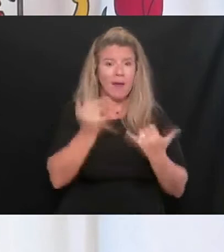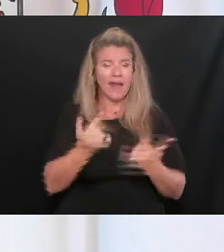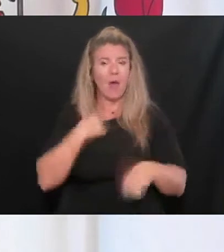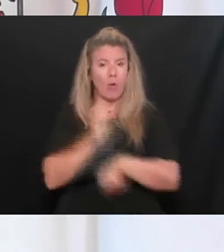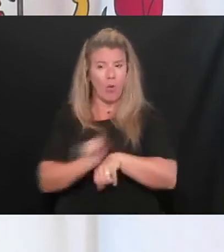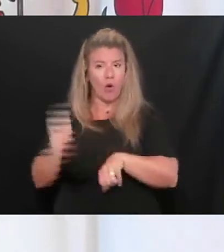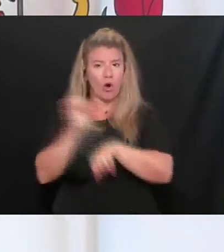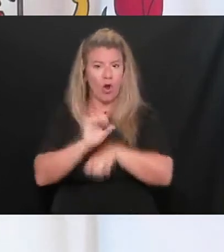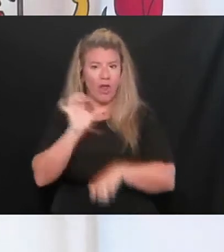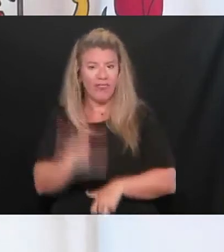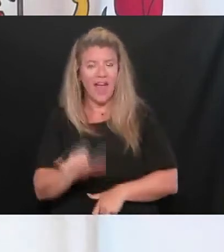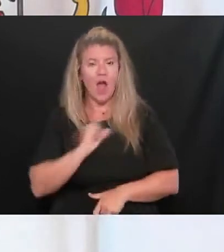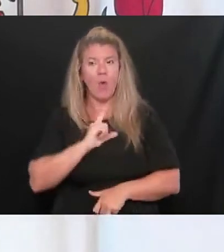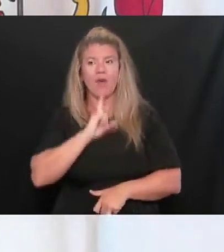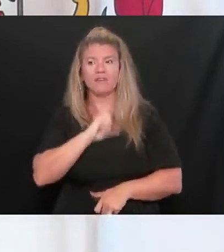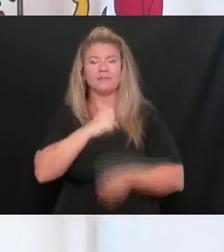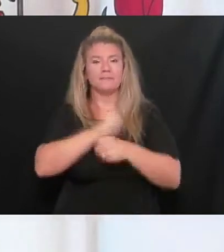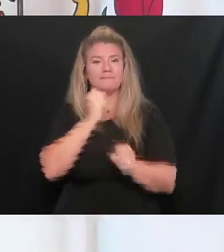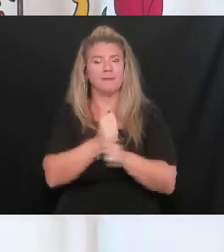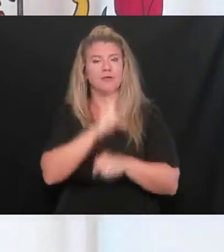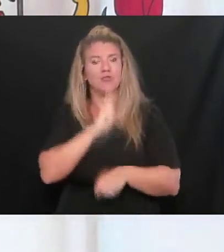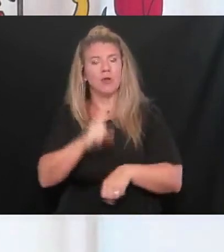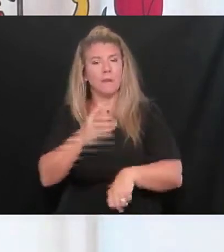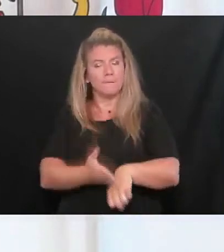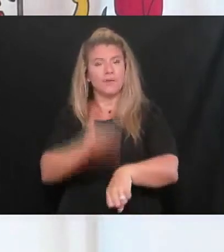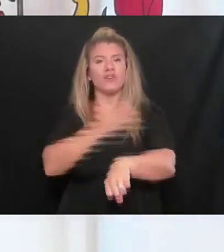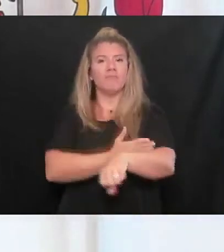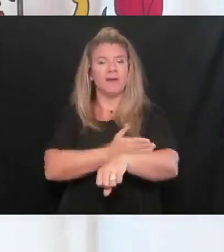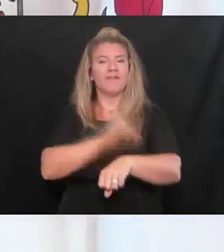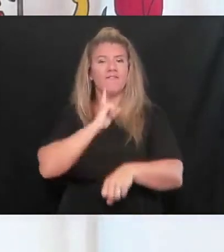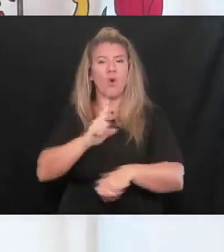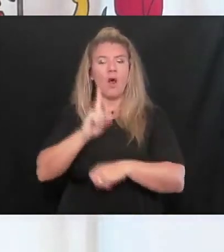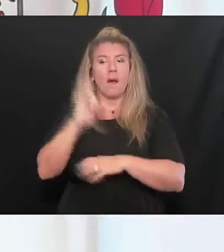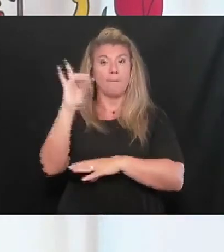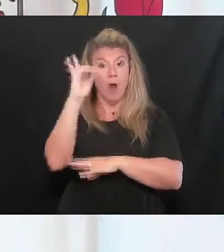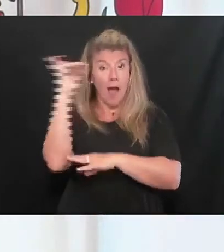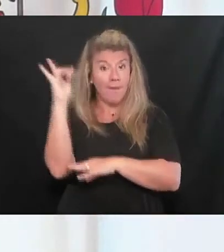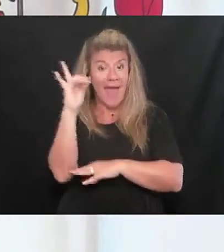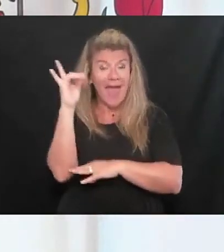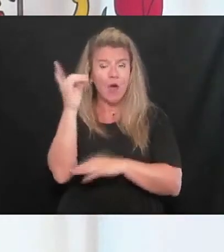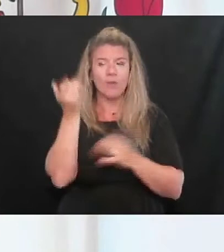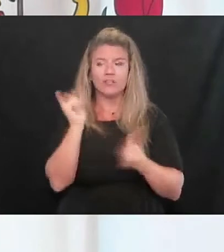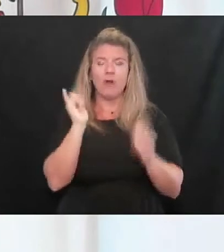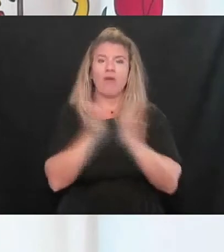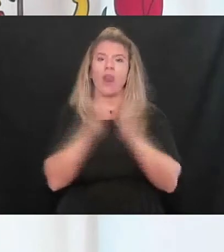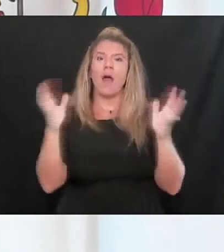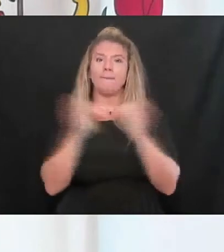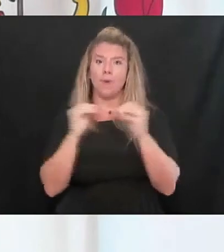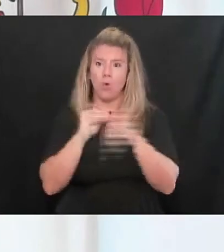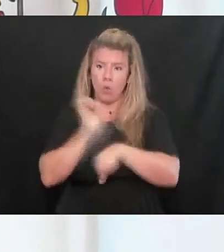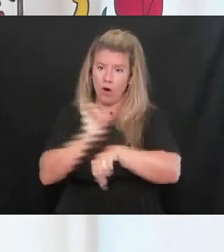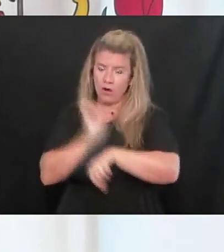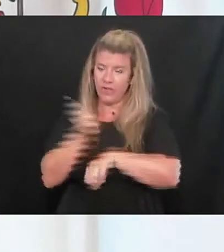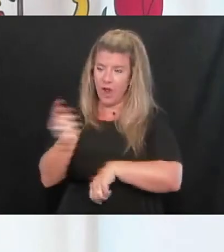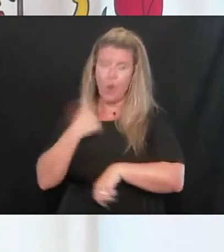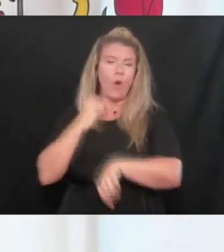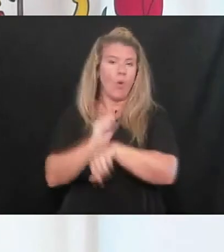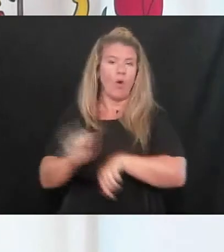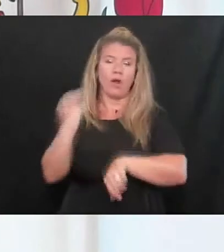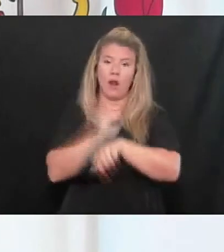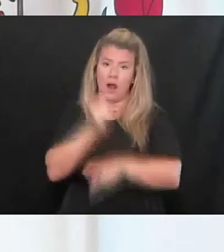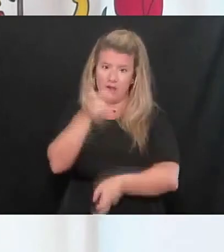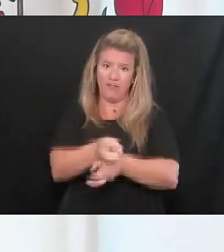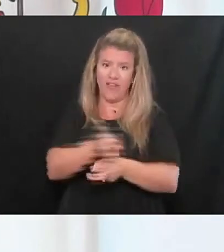made, real strides as far as broadband. We still got a long ways to go there. We're working it like crazy and everything,